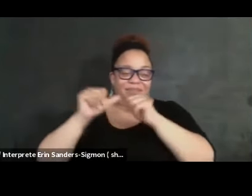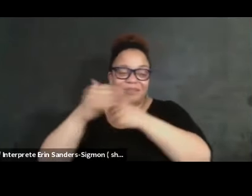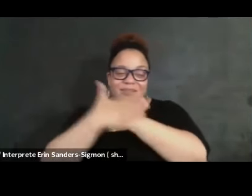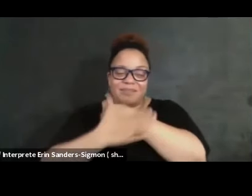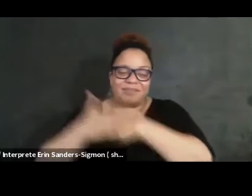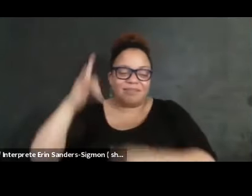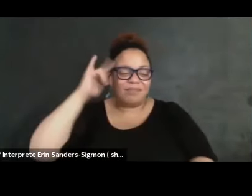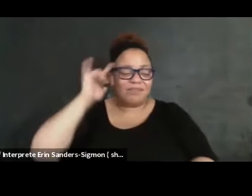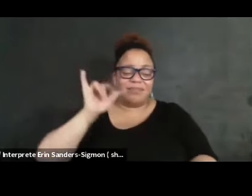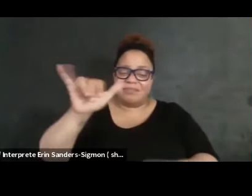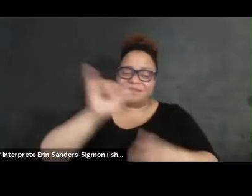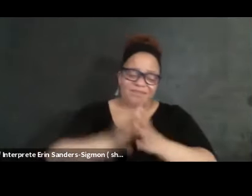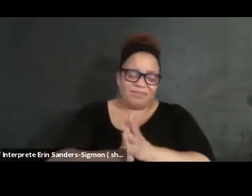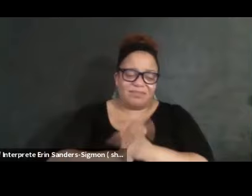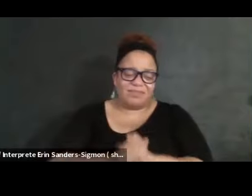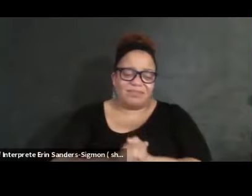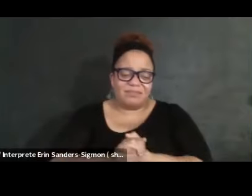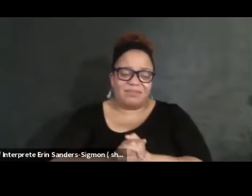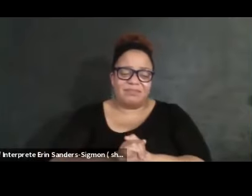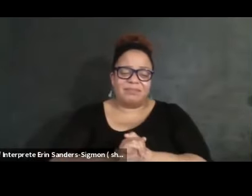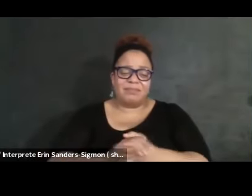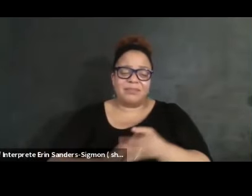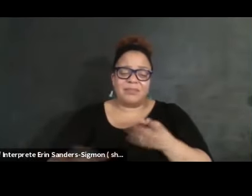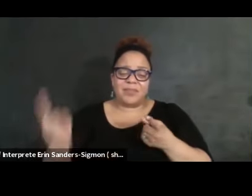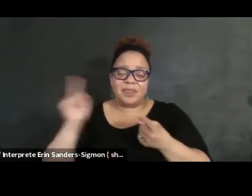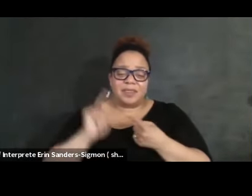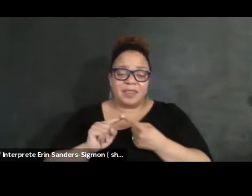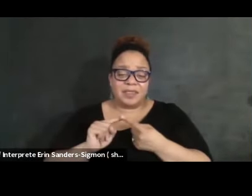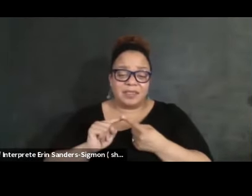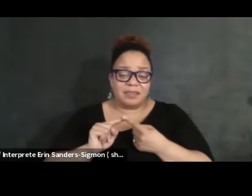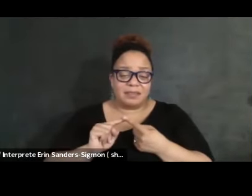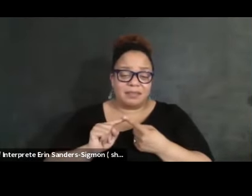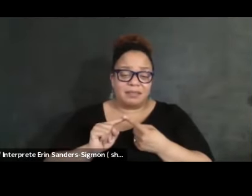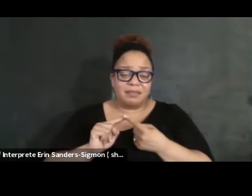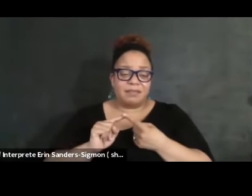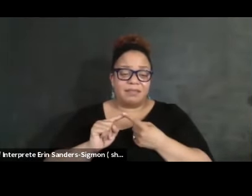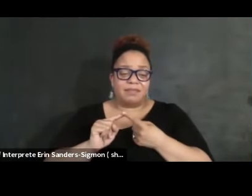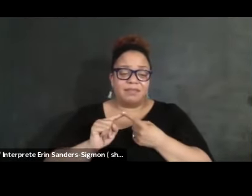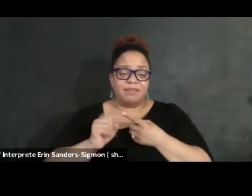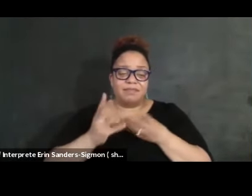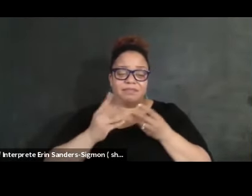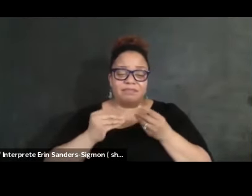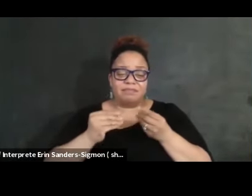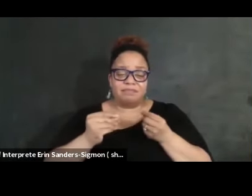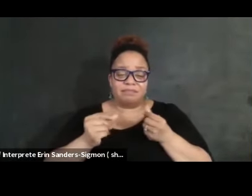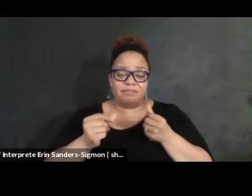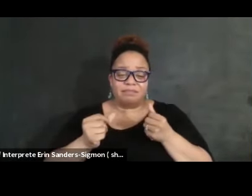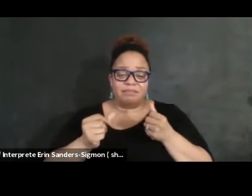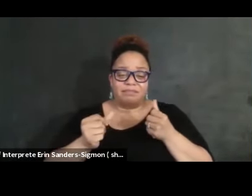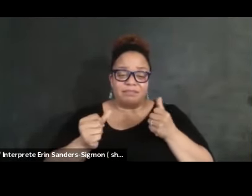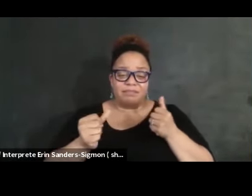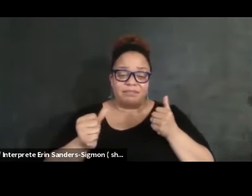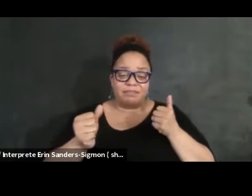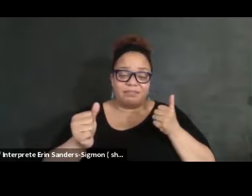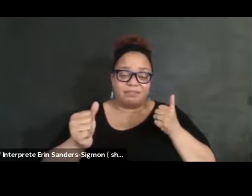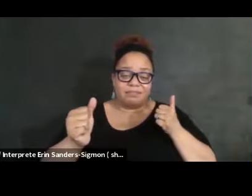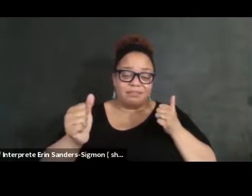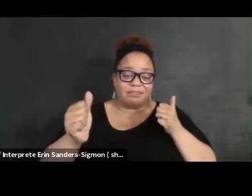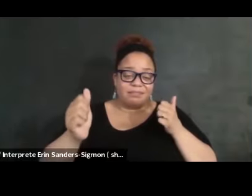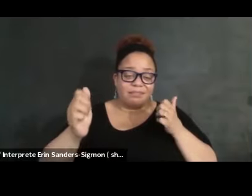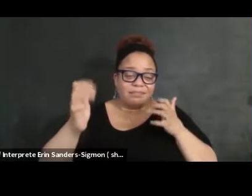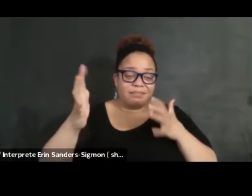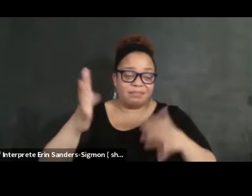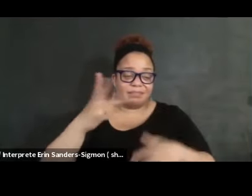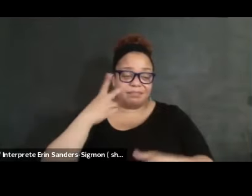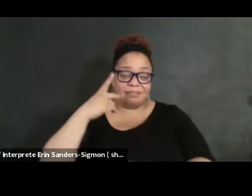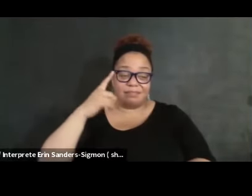until it fade away ever. See a black boy wince, wincing